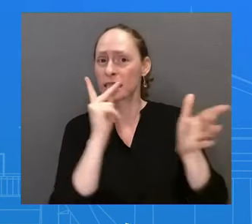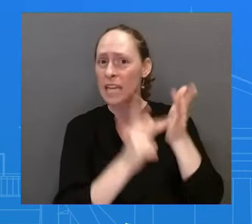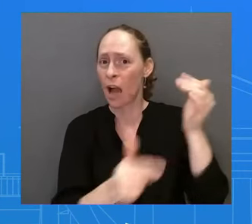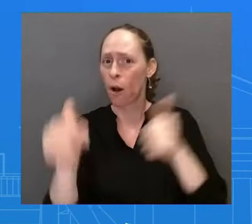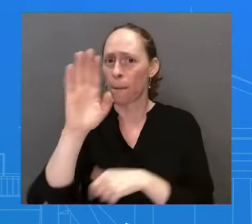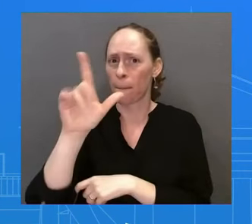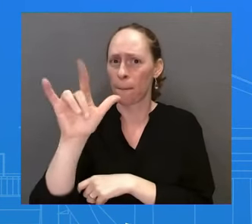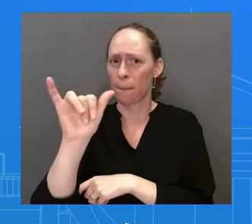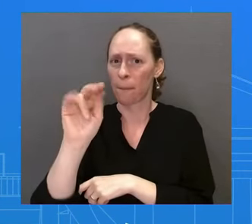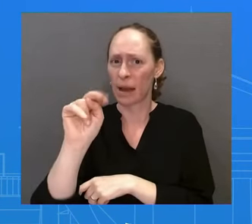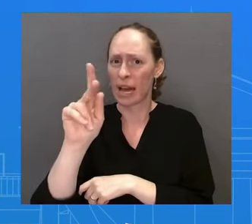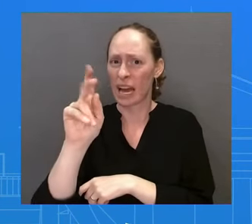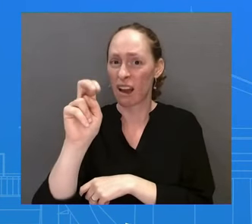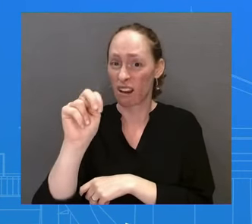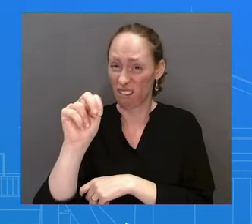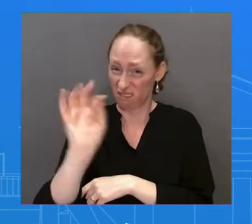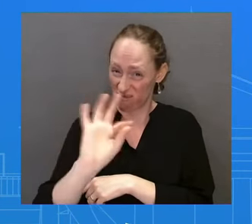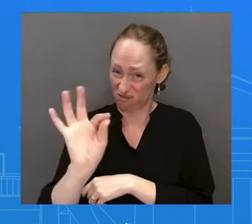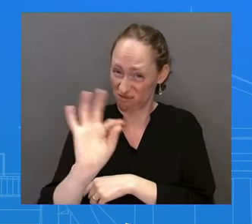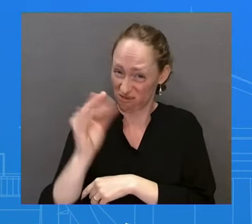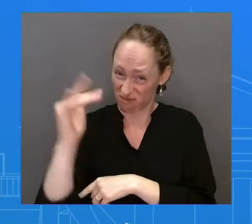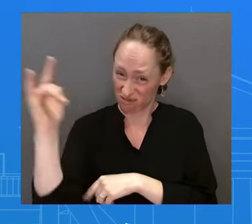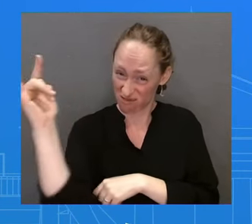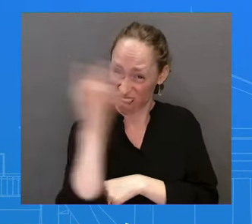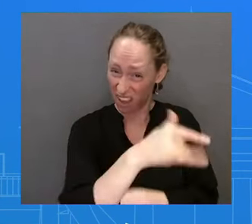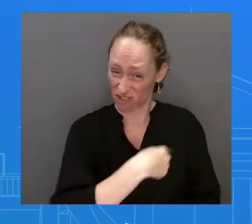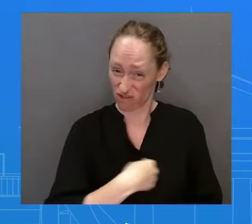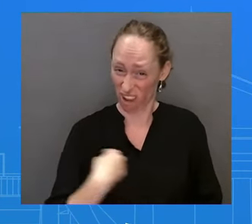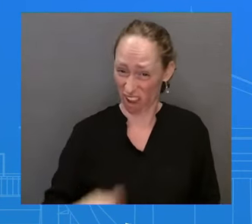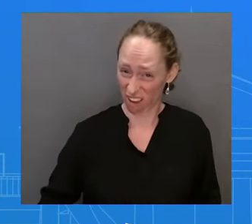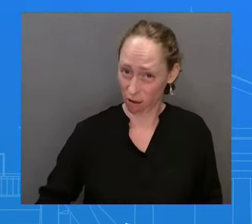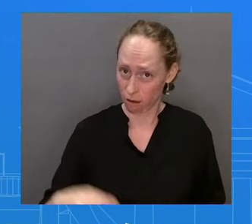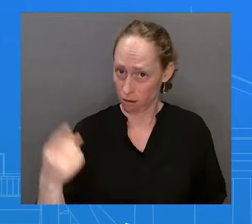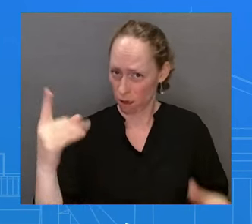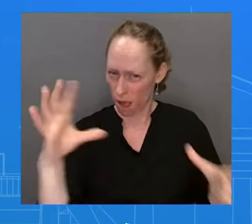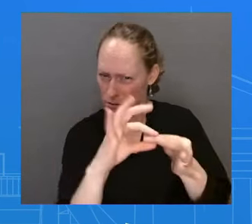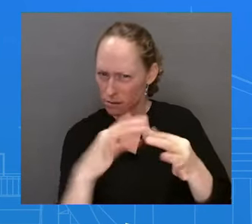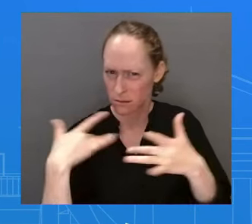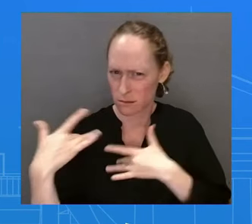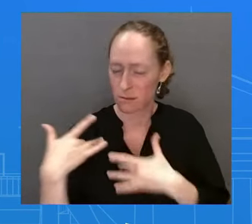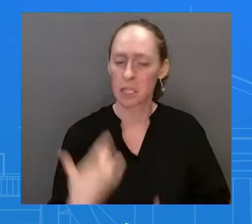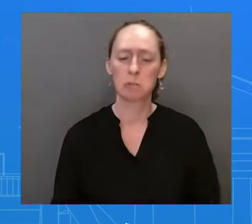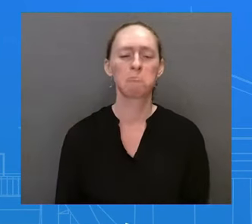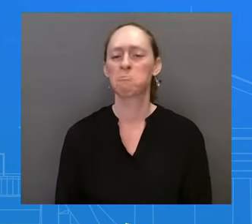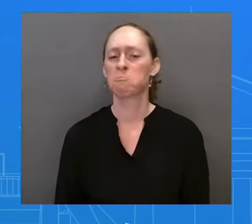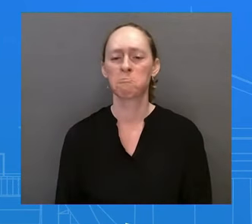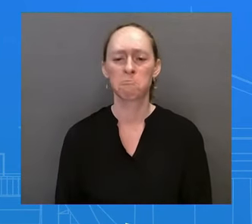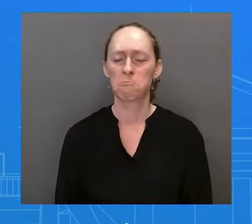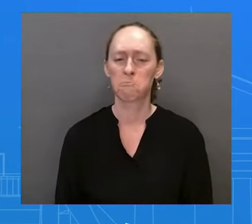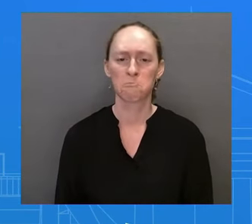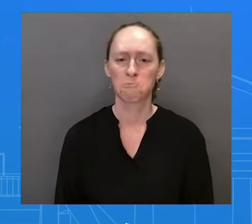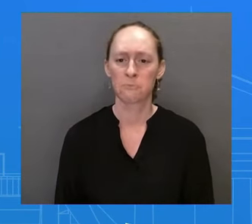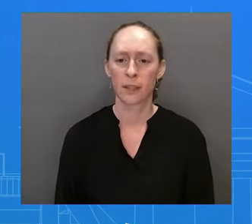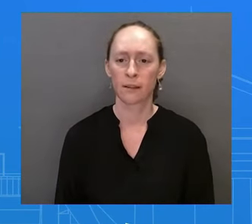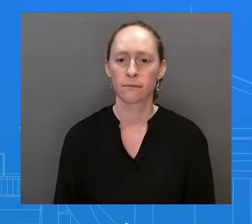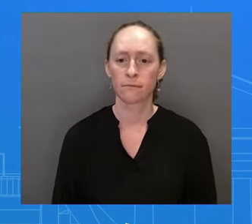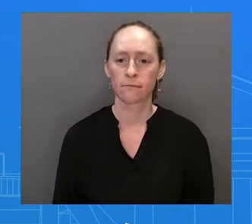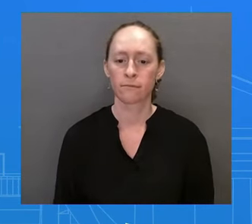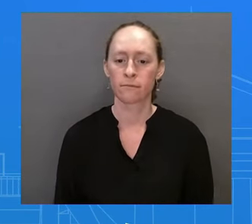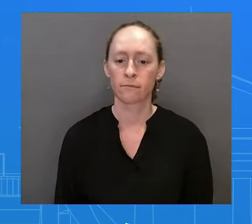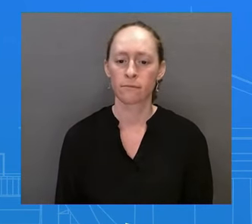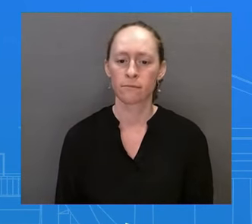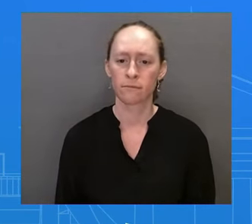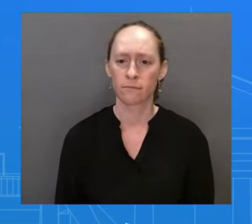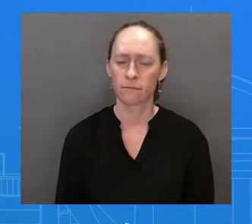that the allegation that there was a Chinese spy base in Cuba under the Trump administration is not true. What do you say to that? Not